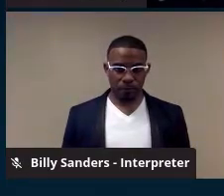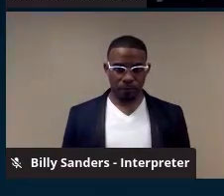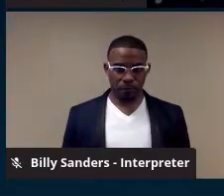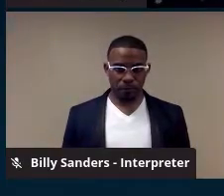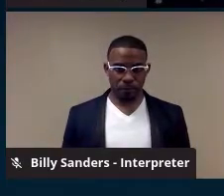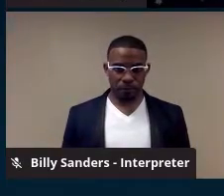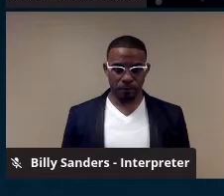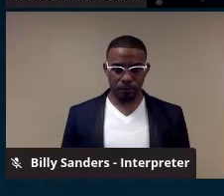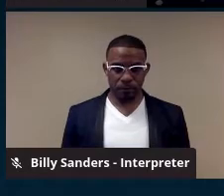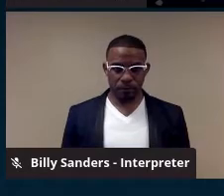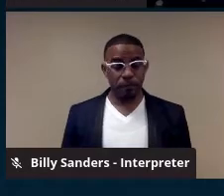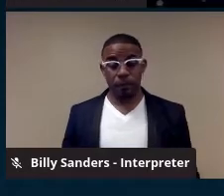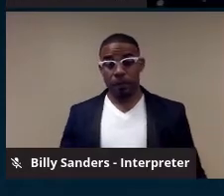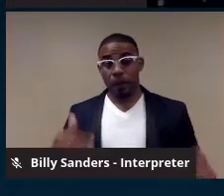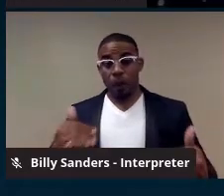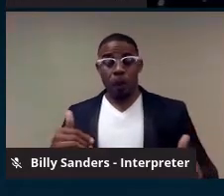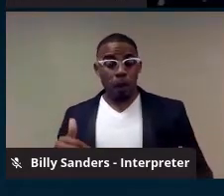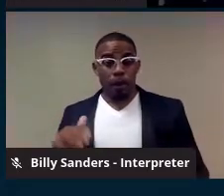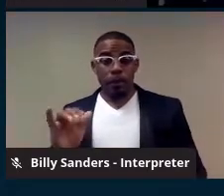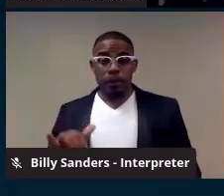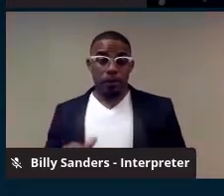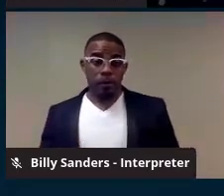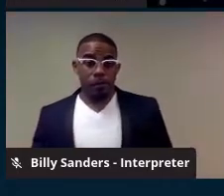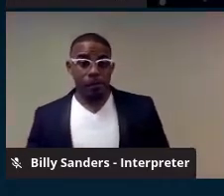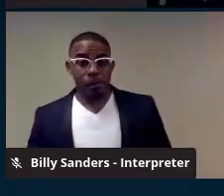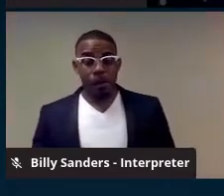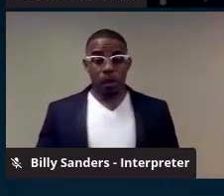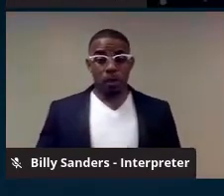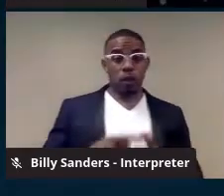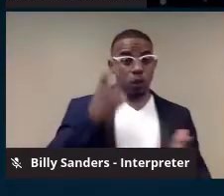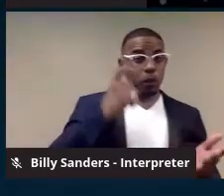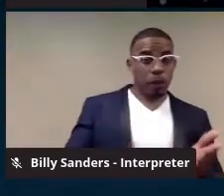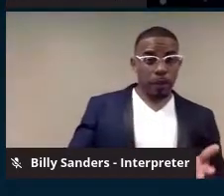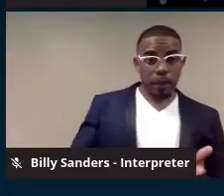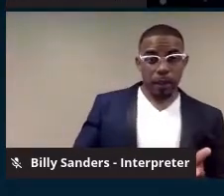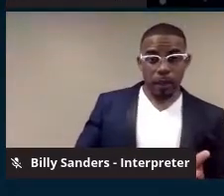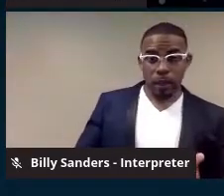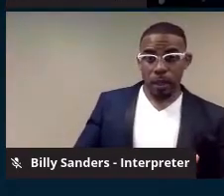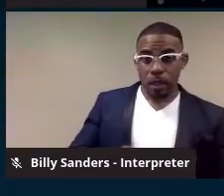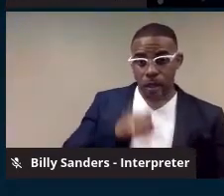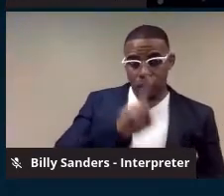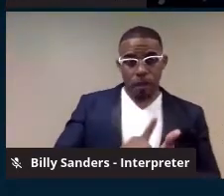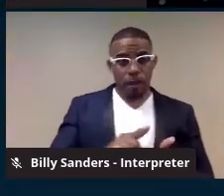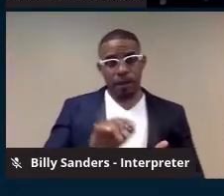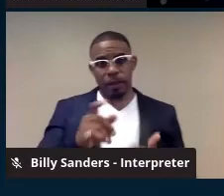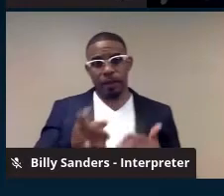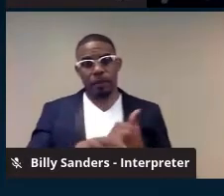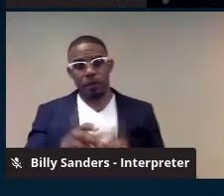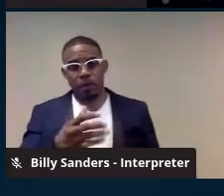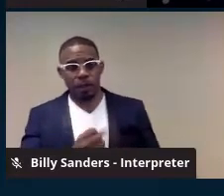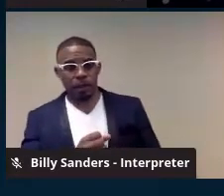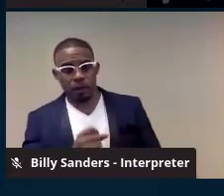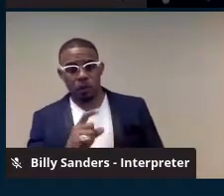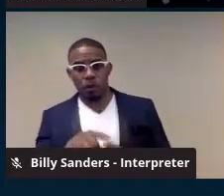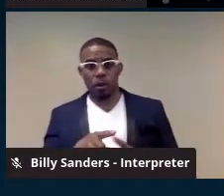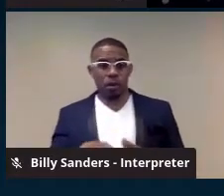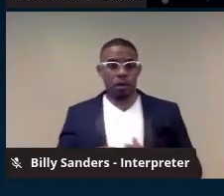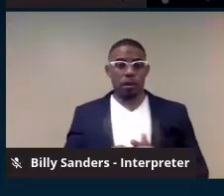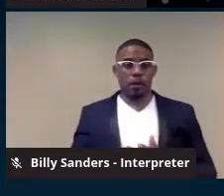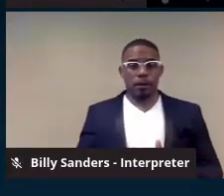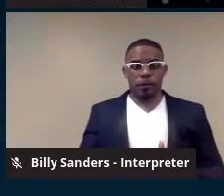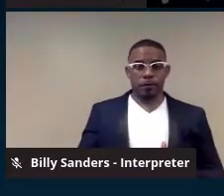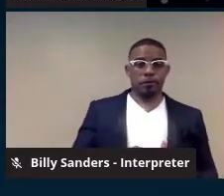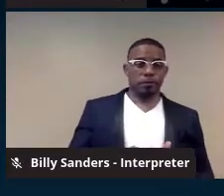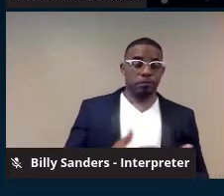here we go. So this you'll start to recognize and know and love is the template that you get when you start up